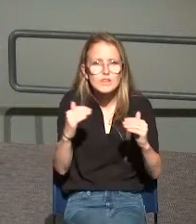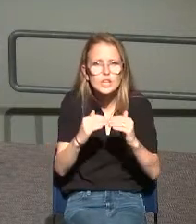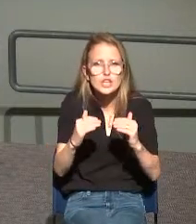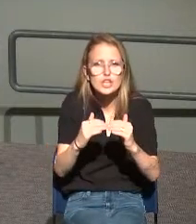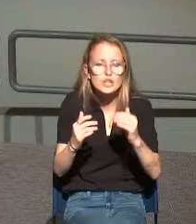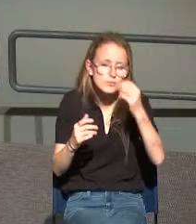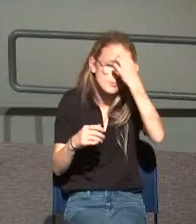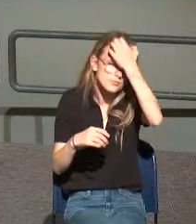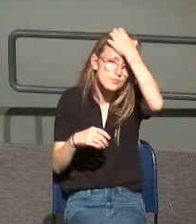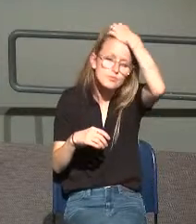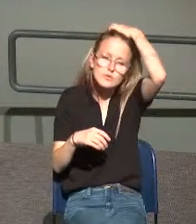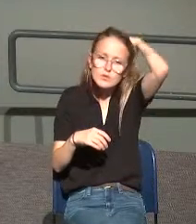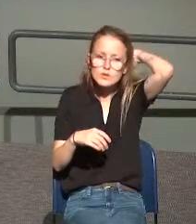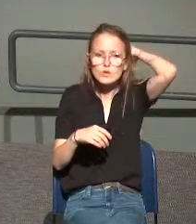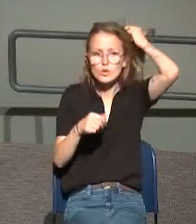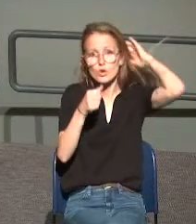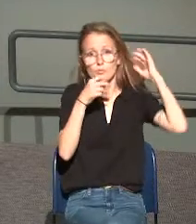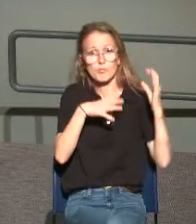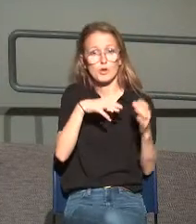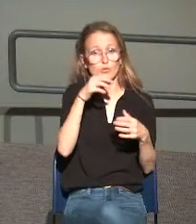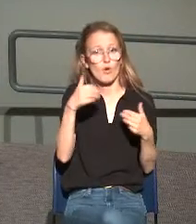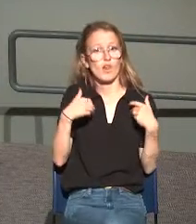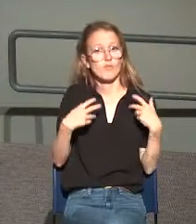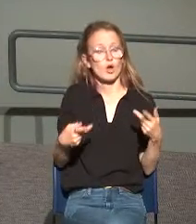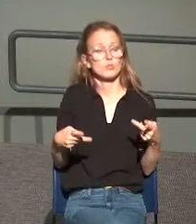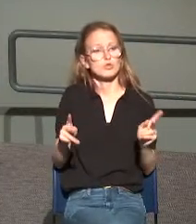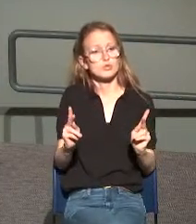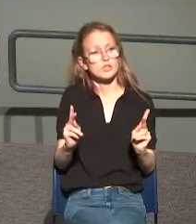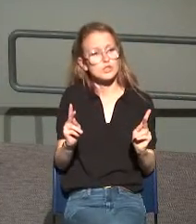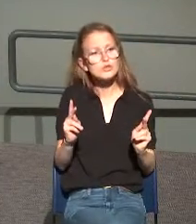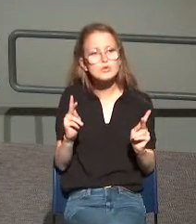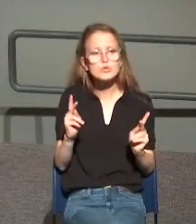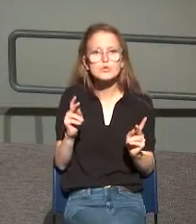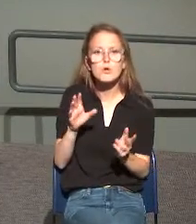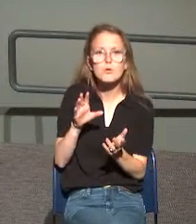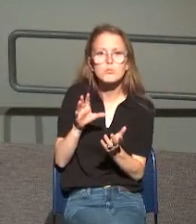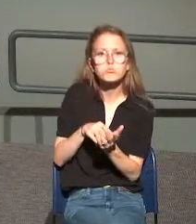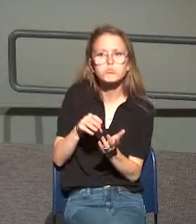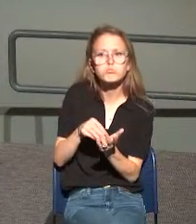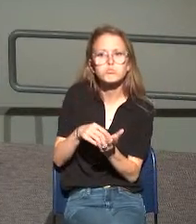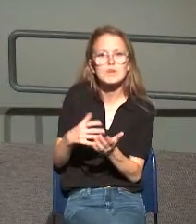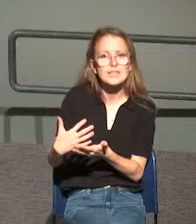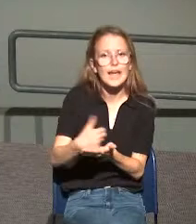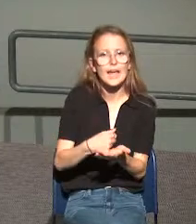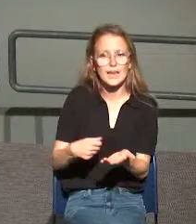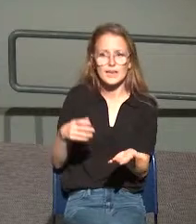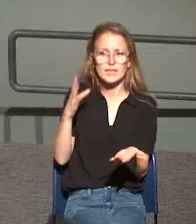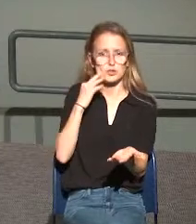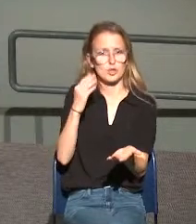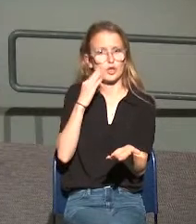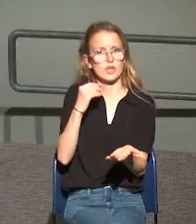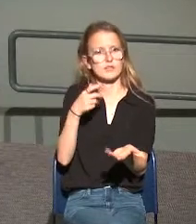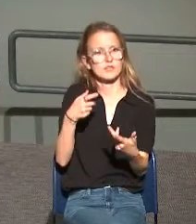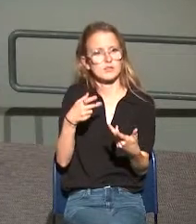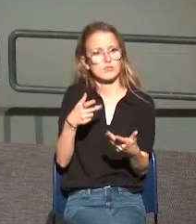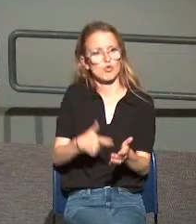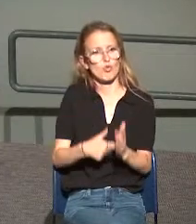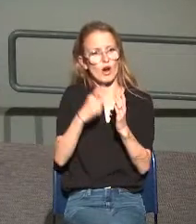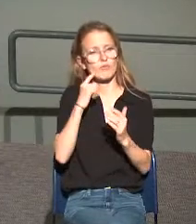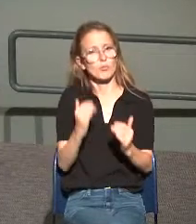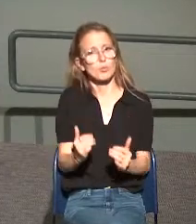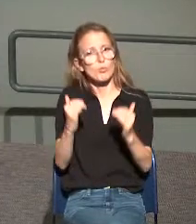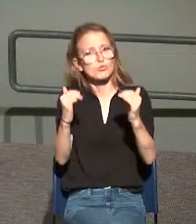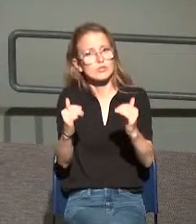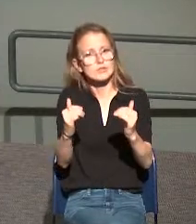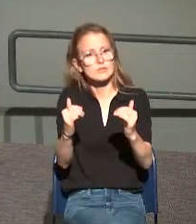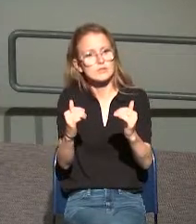have the opportunity to gain experience for promotions, to gain experience for command, because